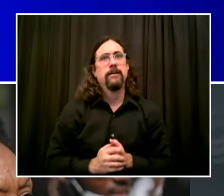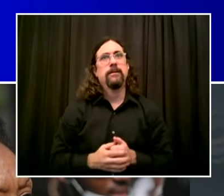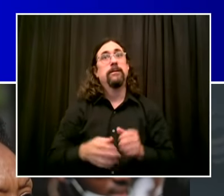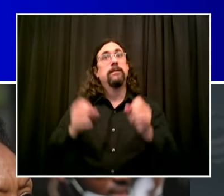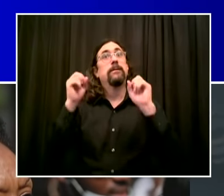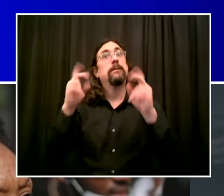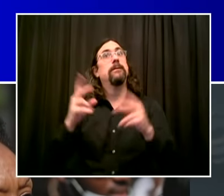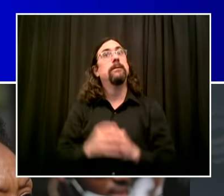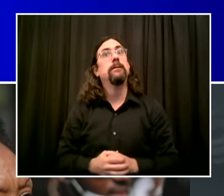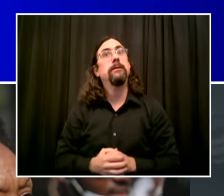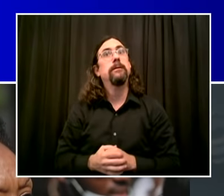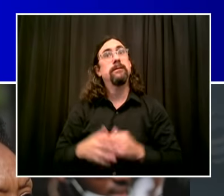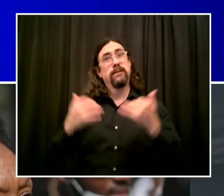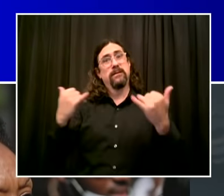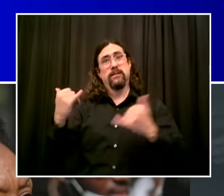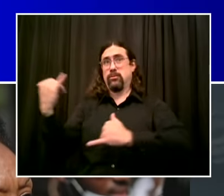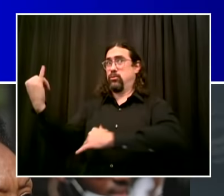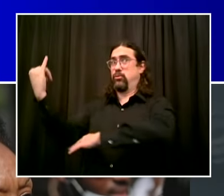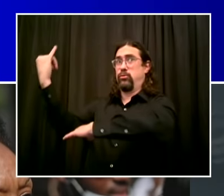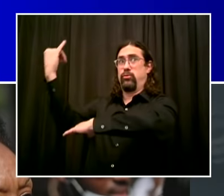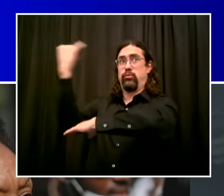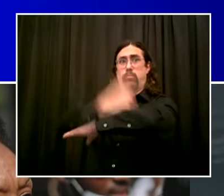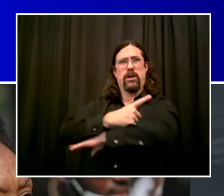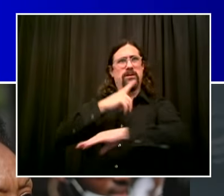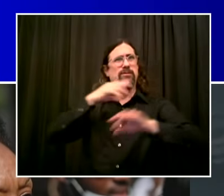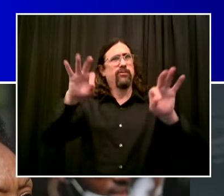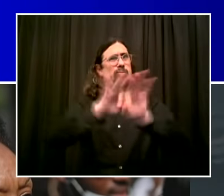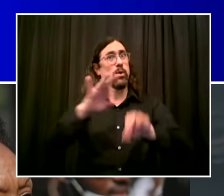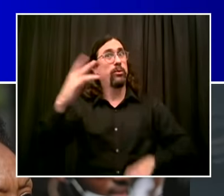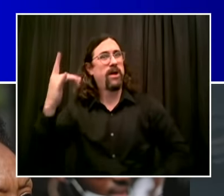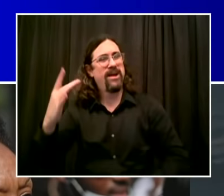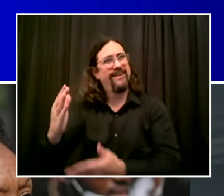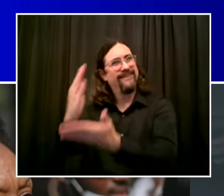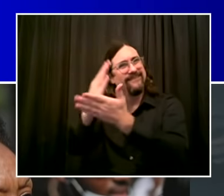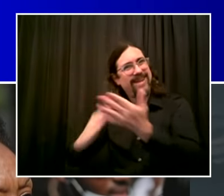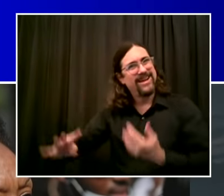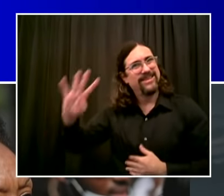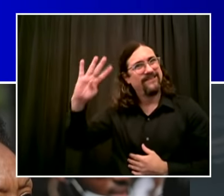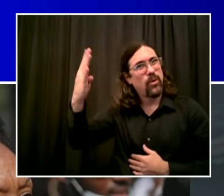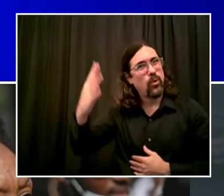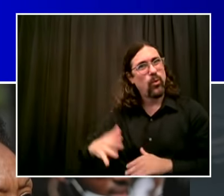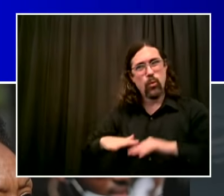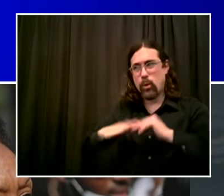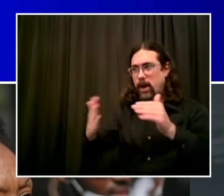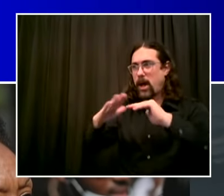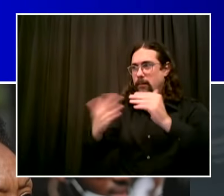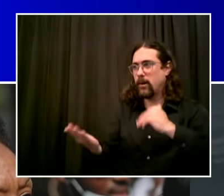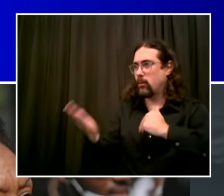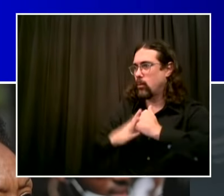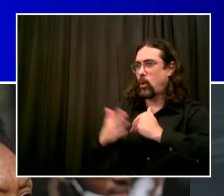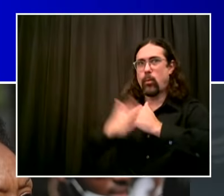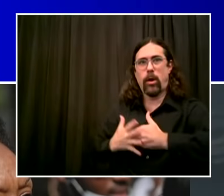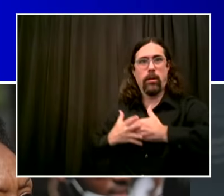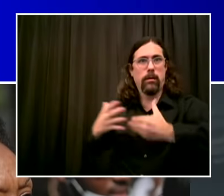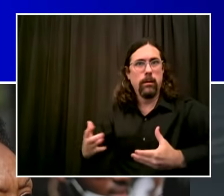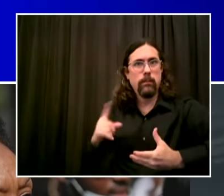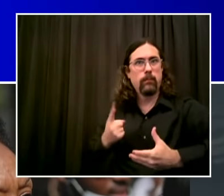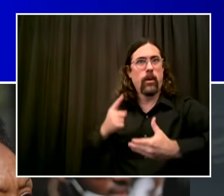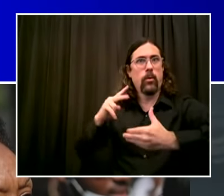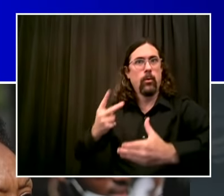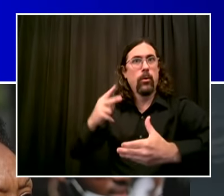said that it would have been a really, really a big challenge, maybe an unlikely possibility, that New